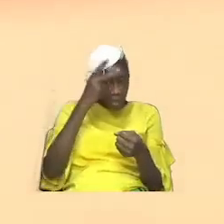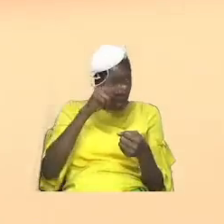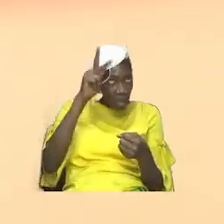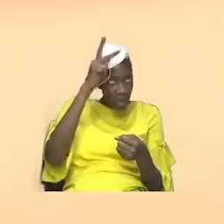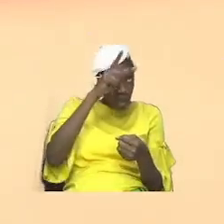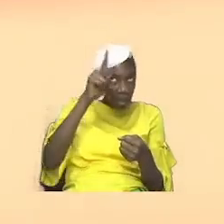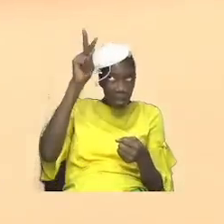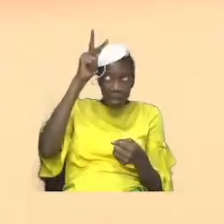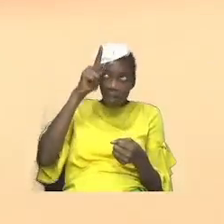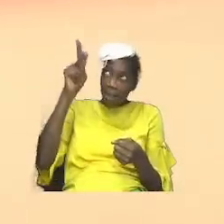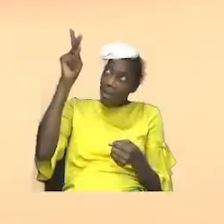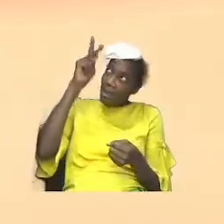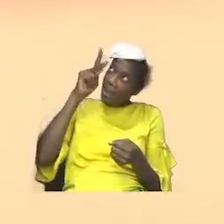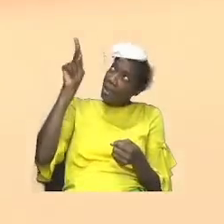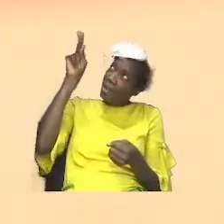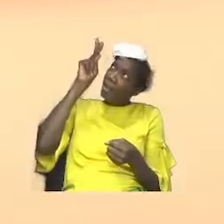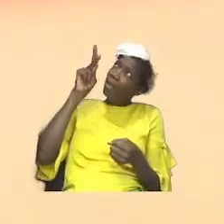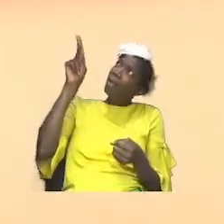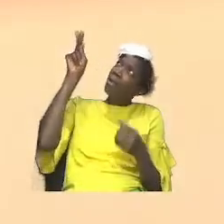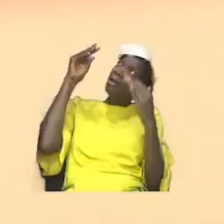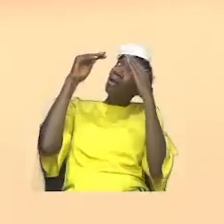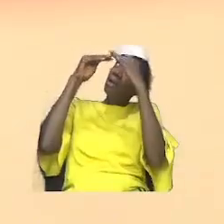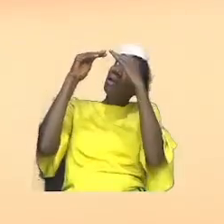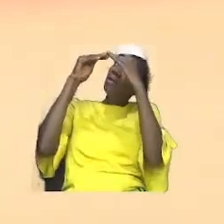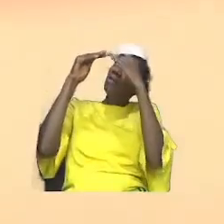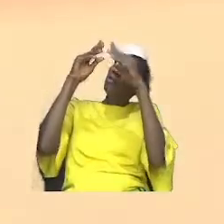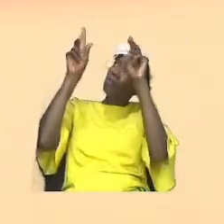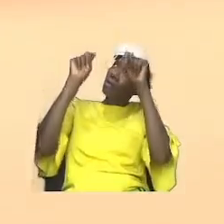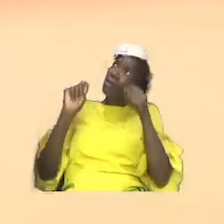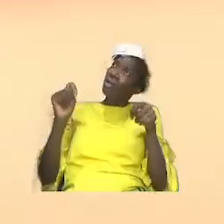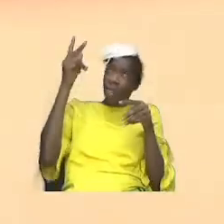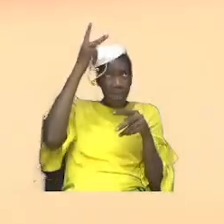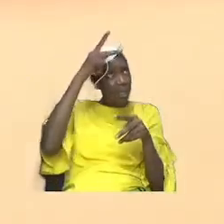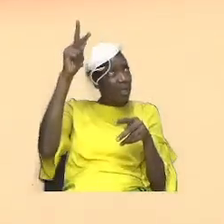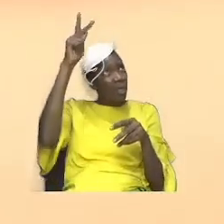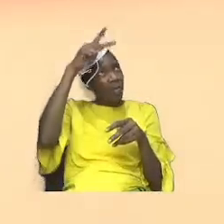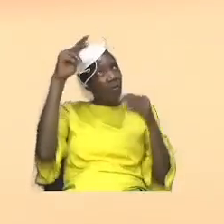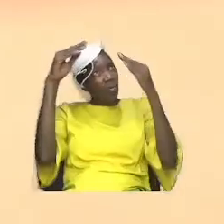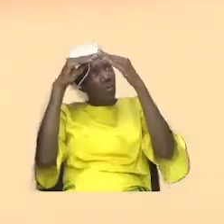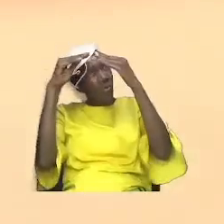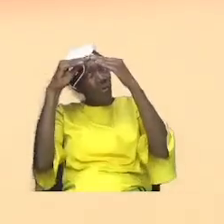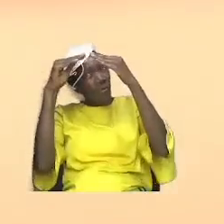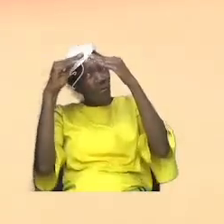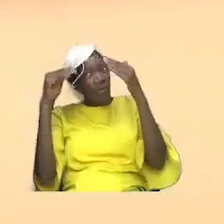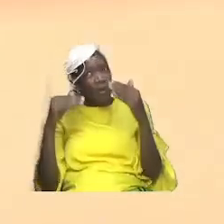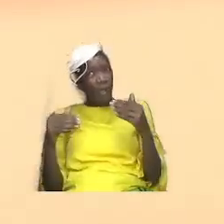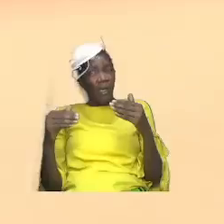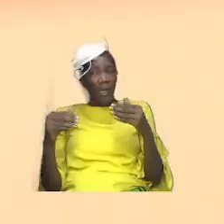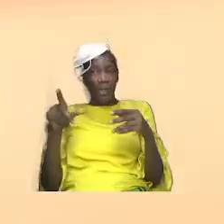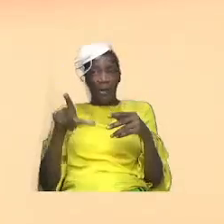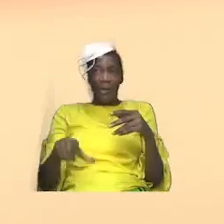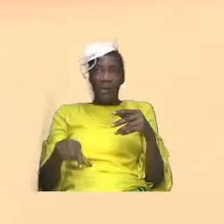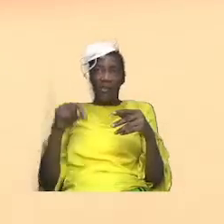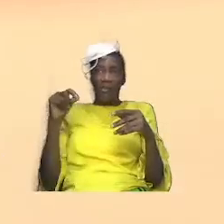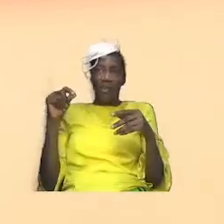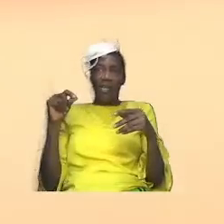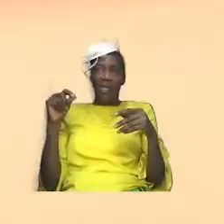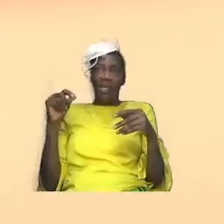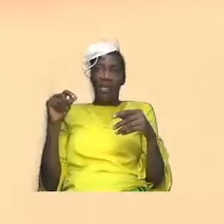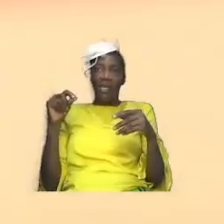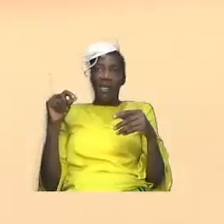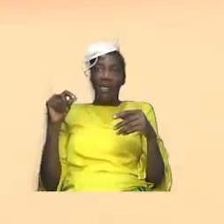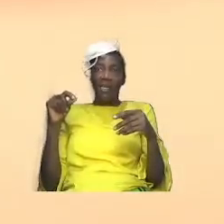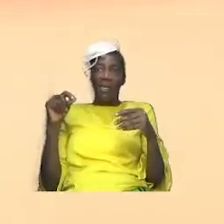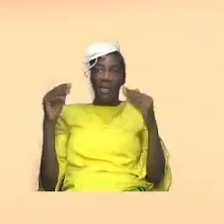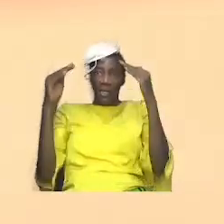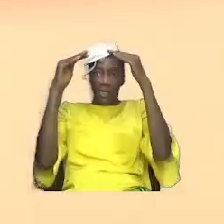the great inspector. When him test it, on that day, sorry, we will find that